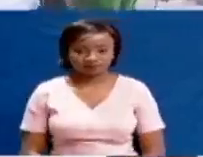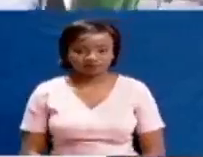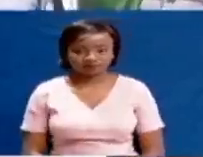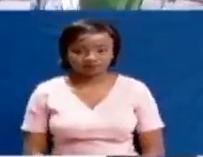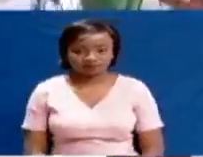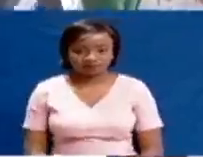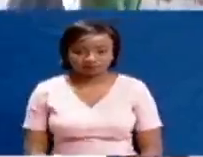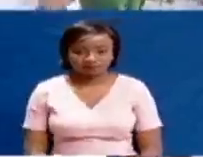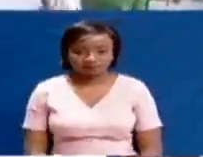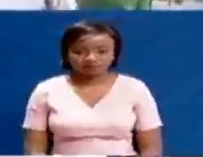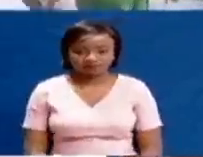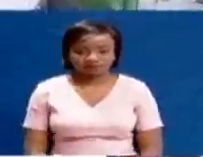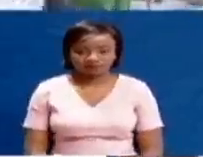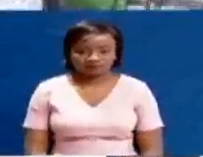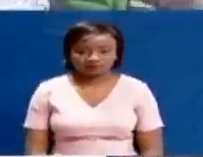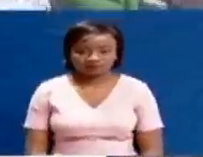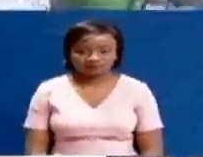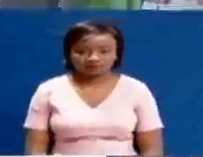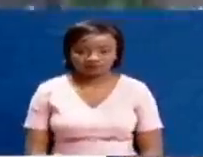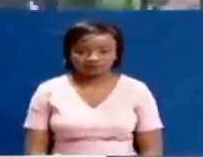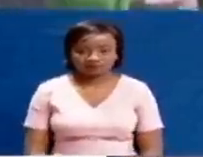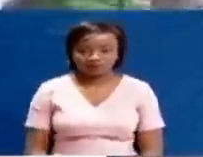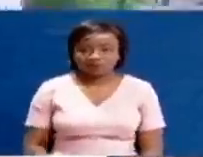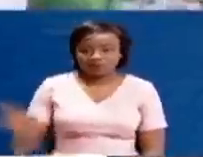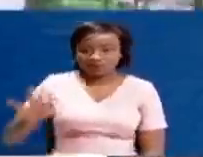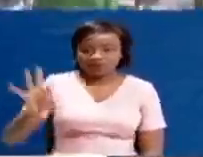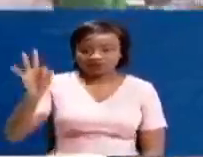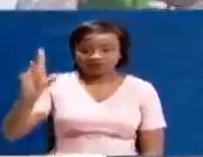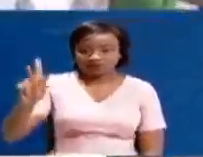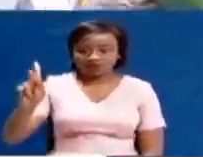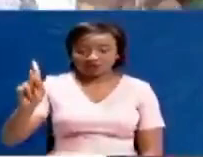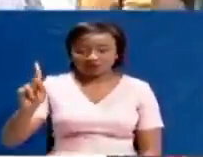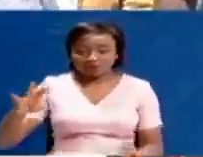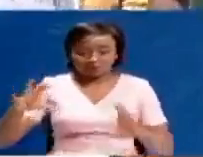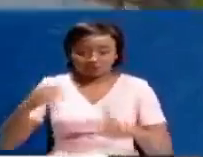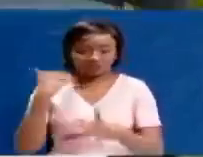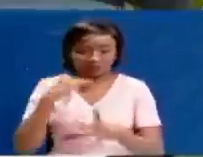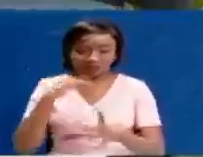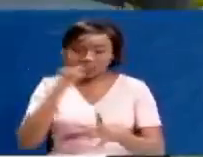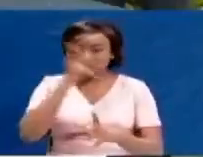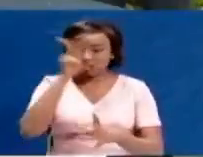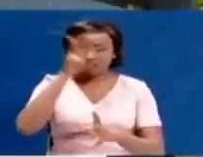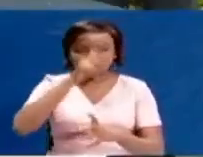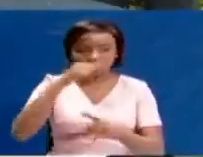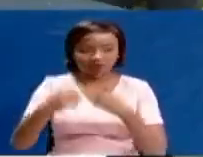Simba, Simba. The coup at Ford Kenya is getting noisy and messy.